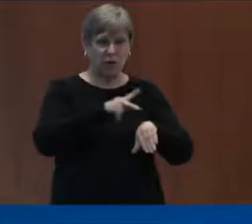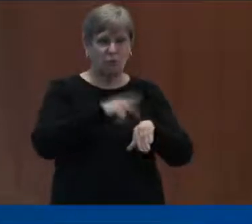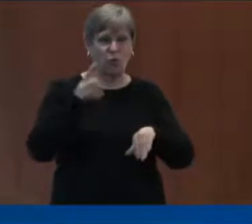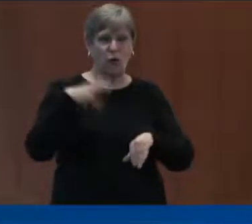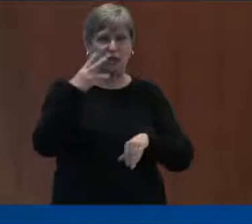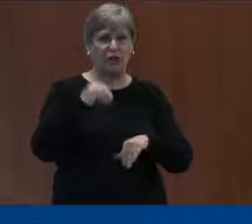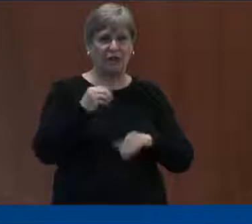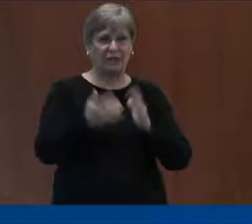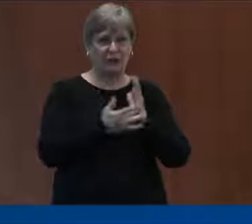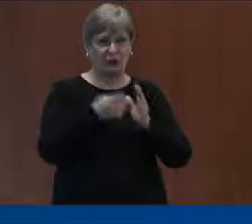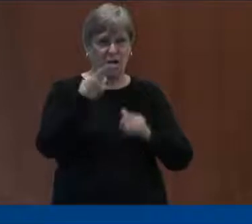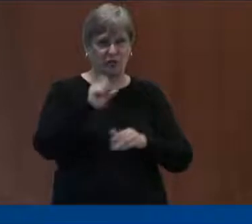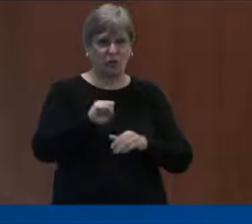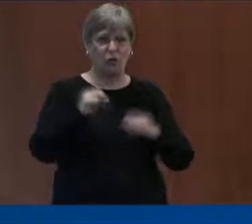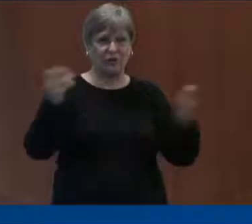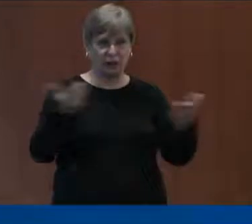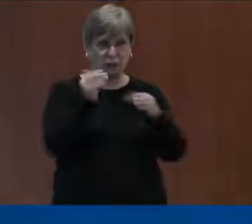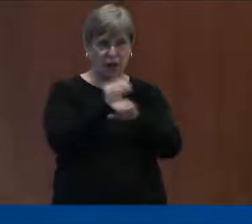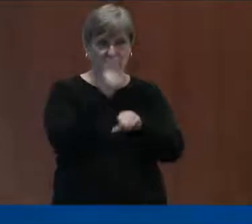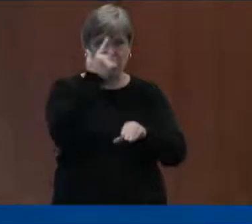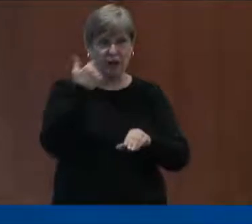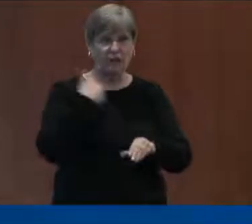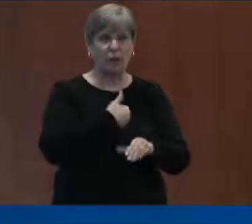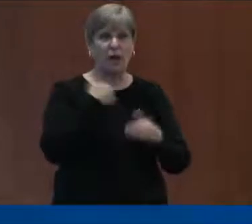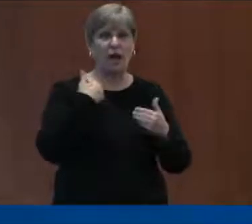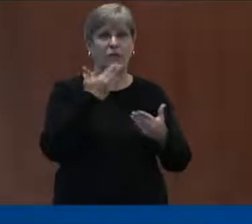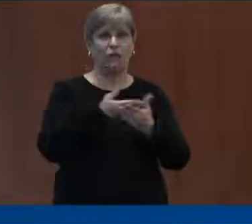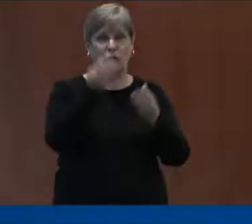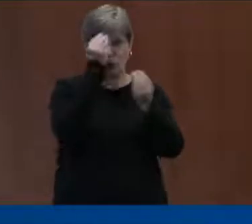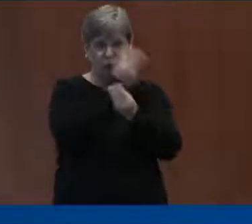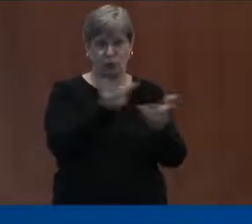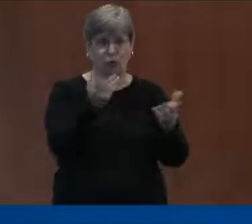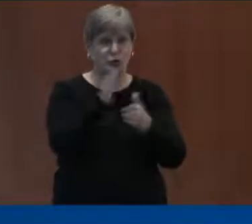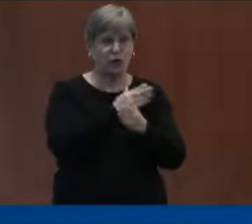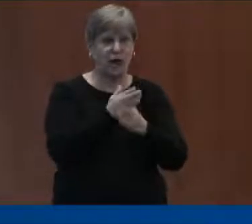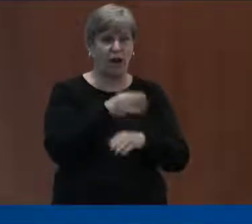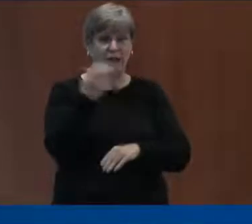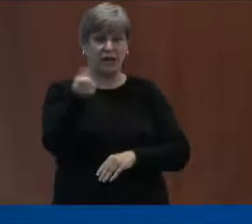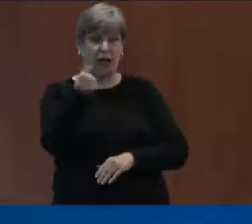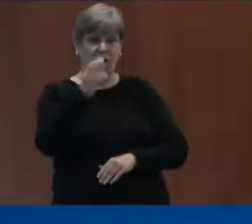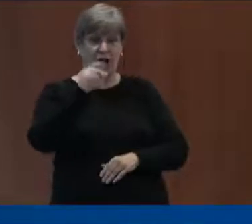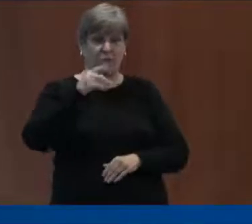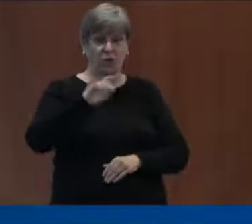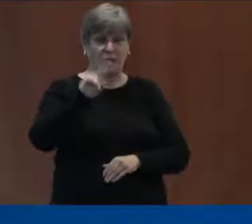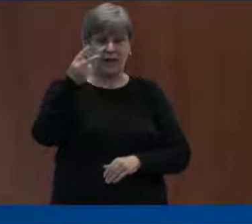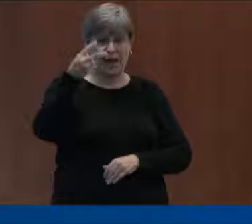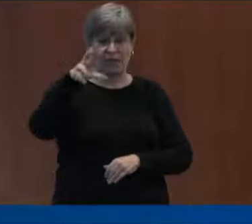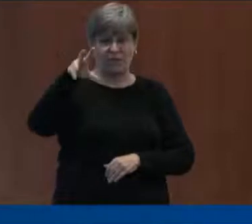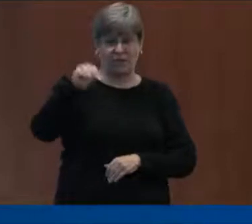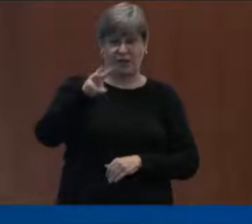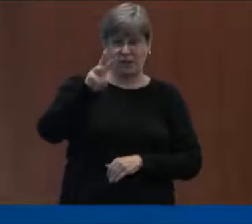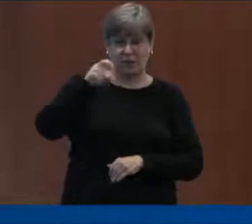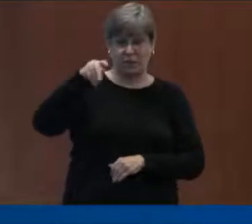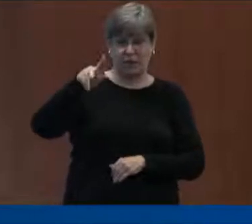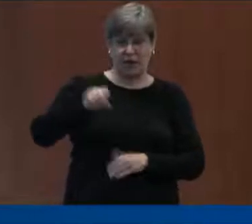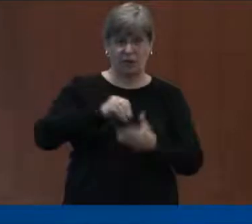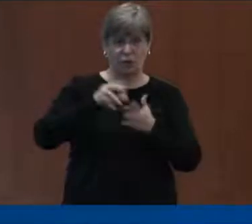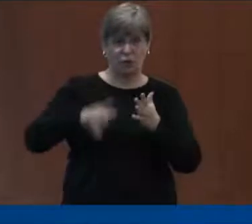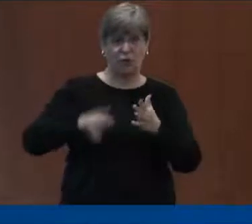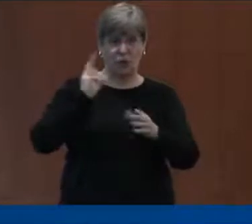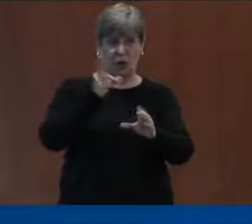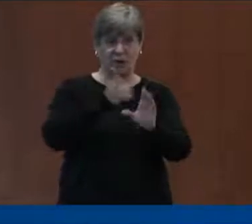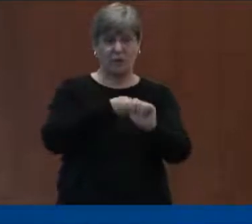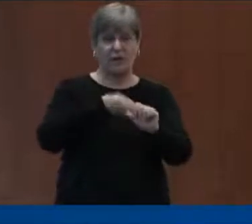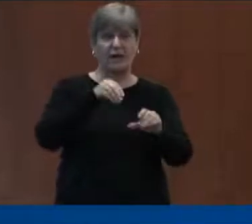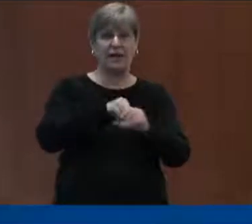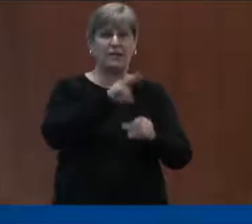School, is also with us this evening because we have some good news to share. On Saturday, April 2nd, 50 WCPS students